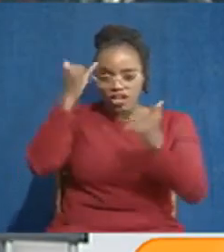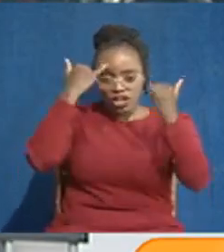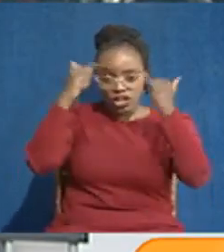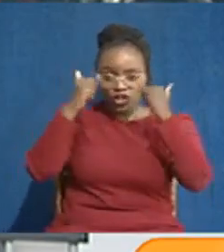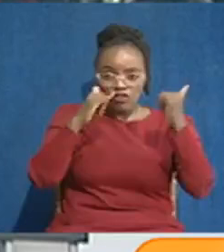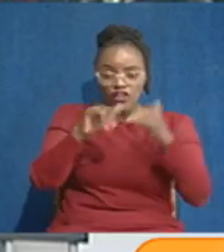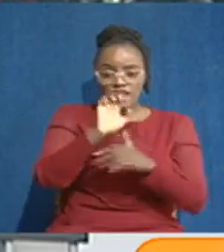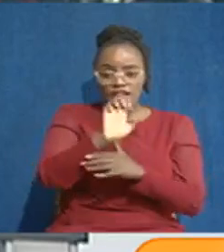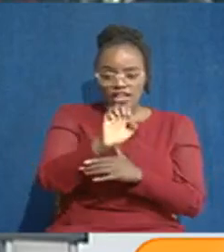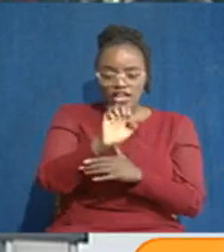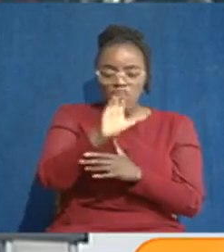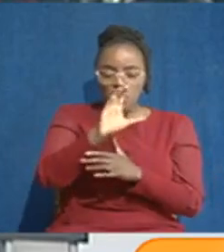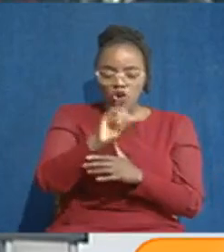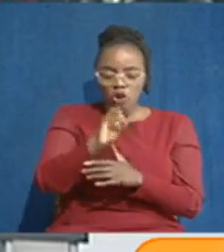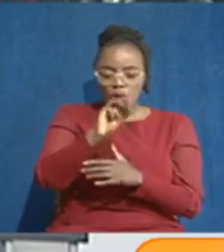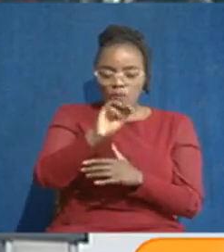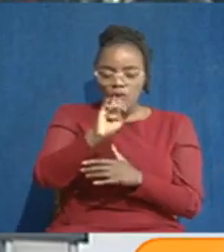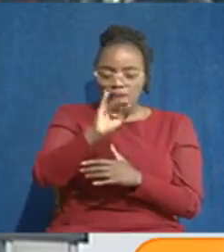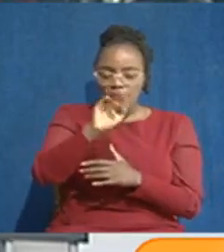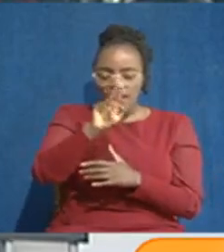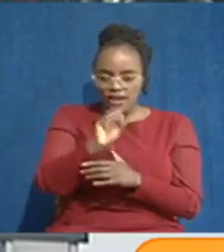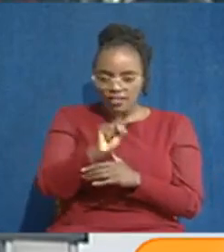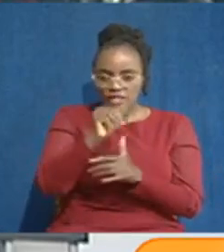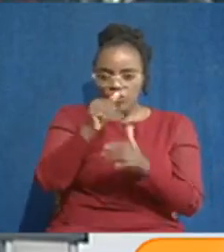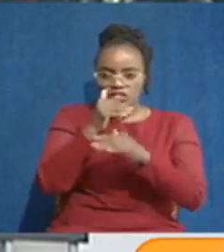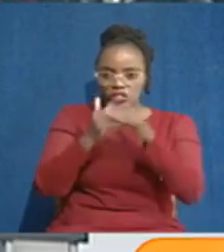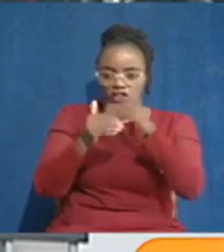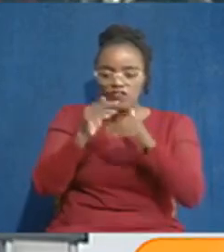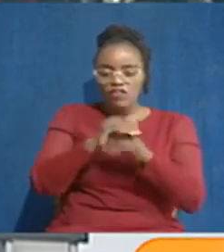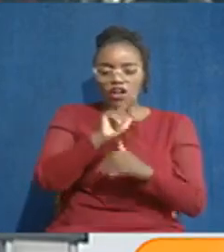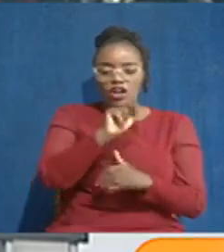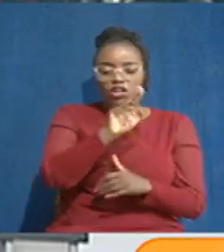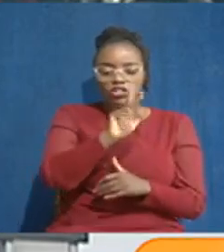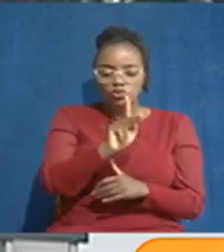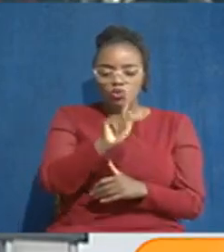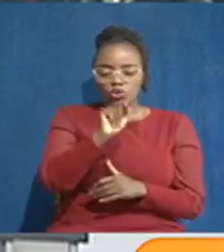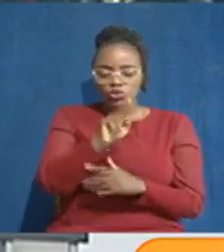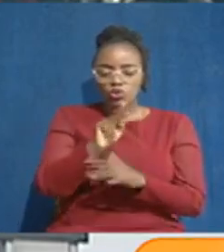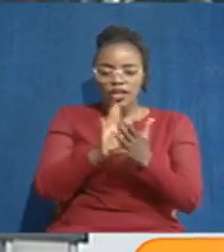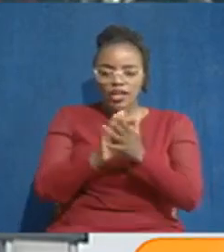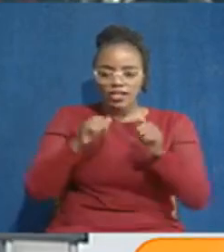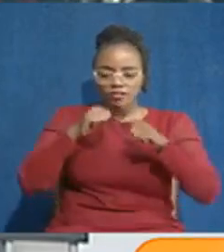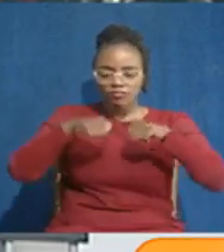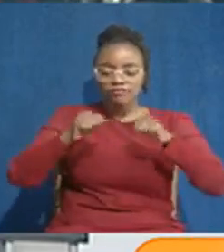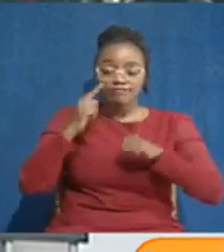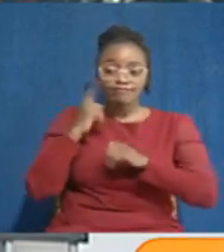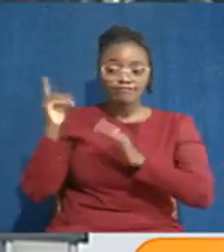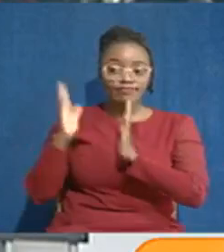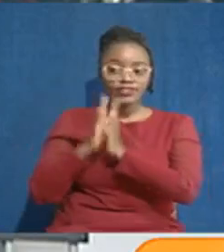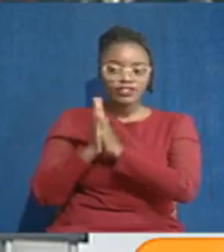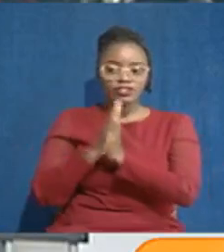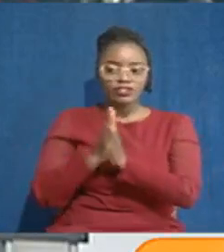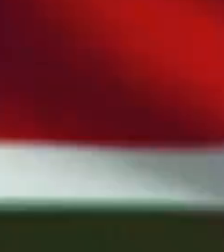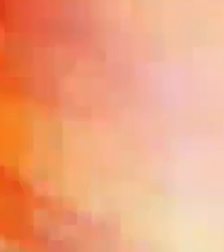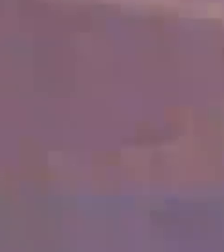the Ecomobilus, a venture building electric Tuk Tuks and motorcycles. Edward Chwe tells us more.